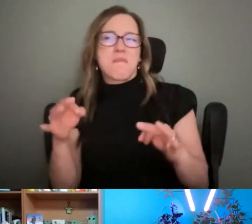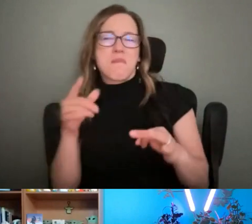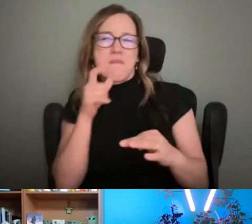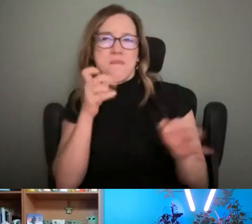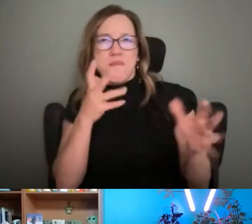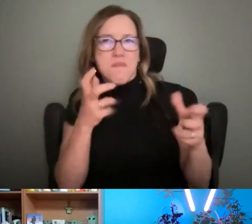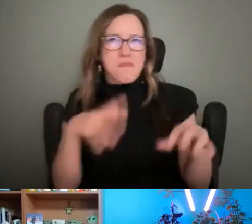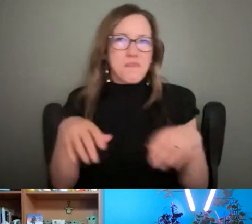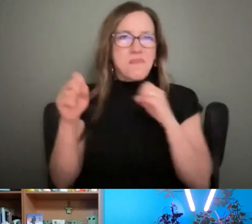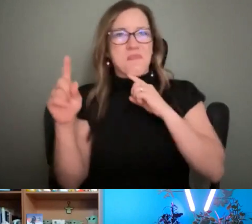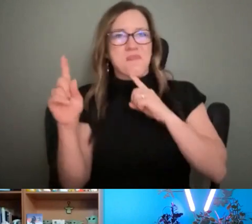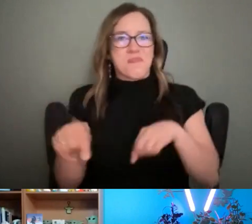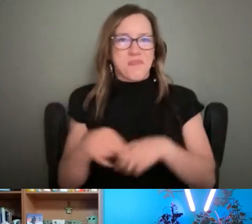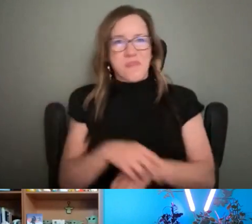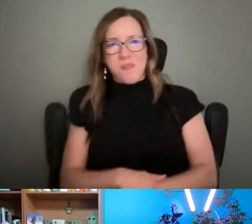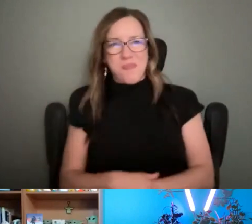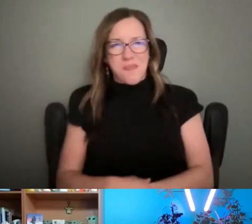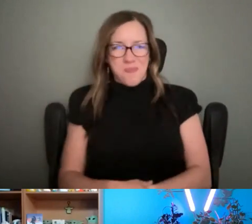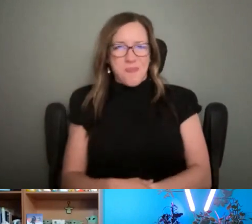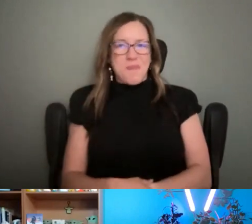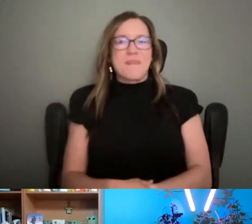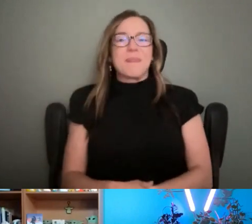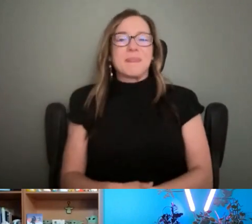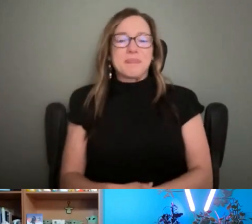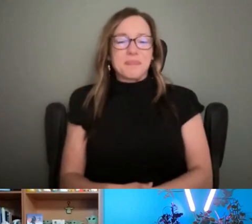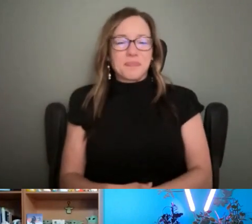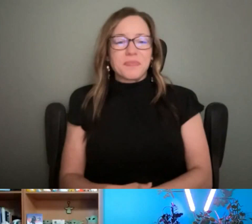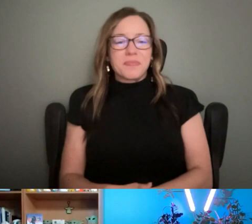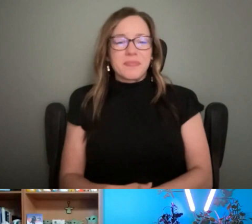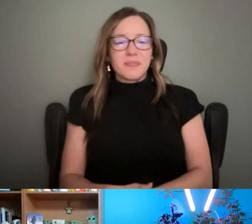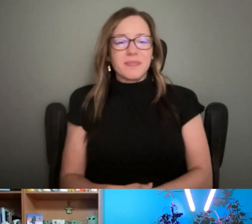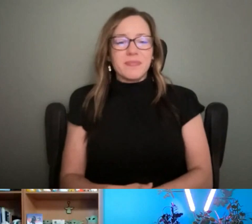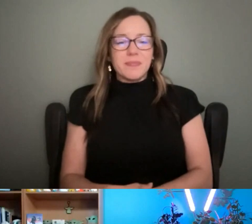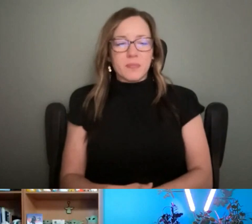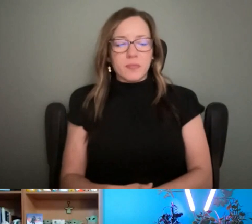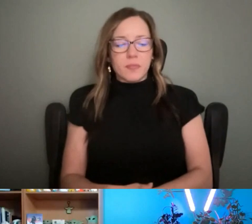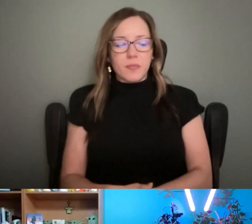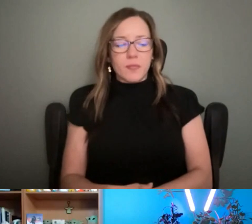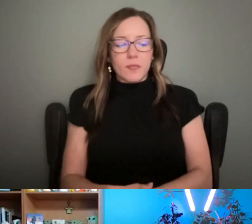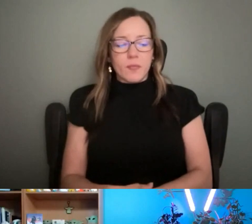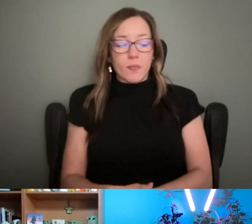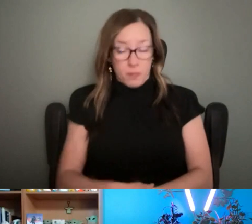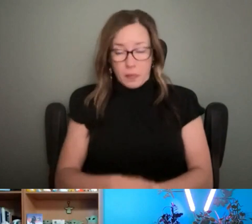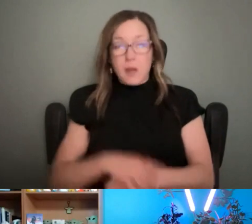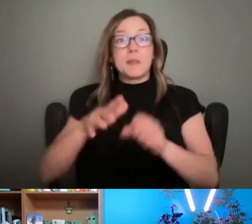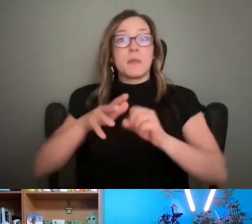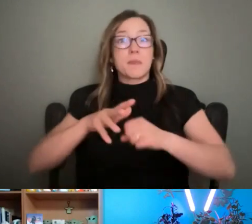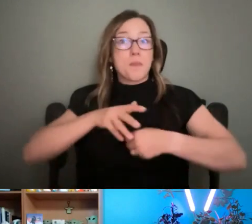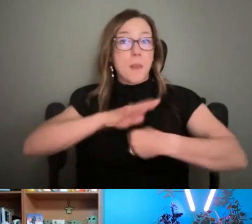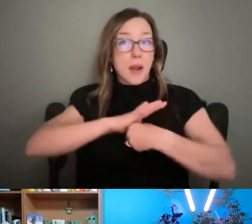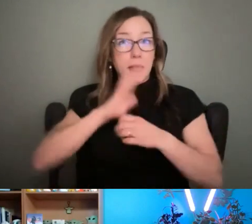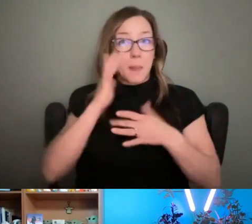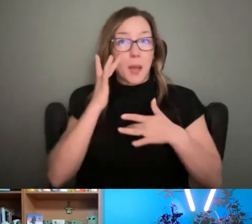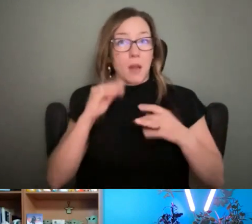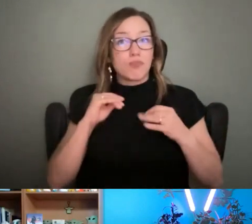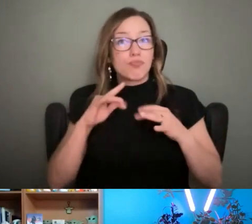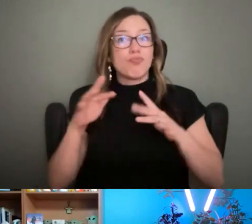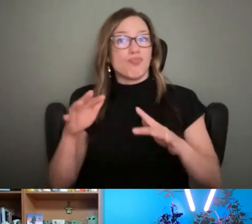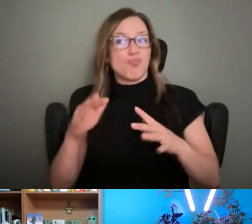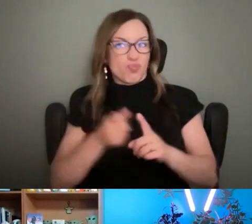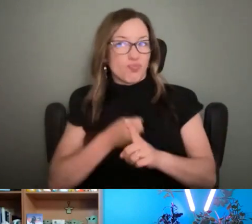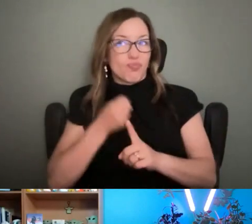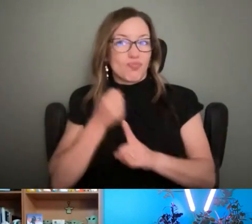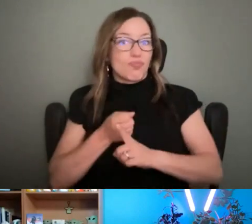the first response. But with the pandemic, with COVID, and just the impact